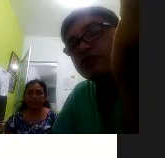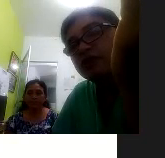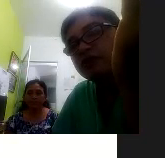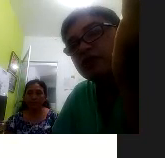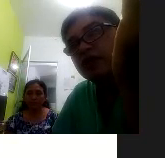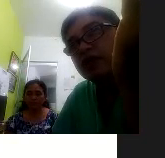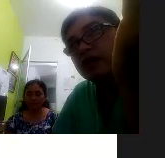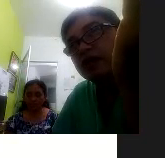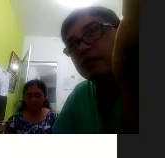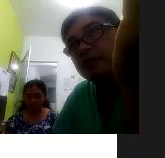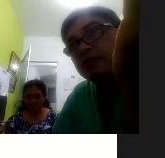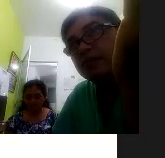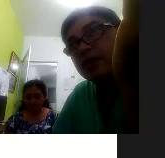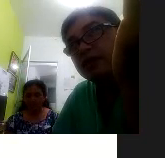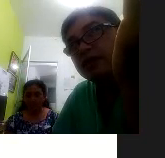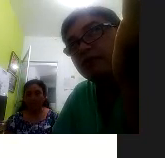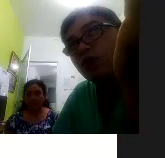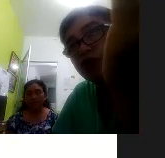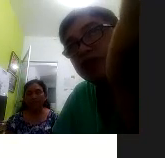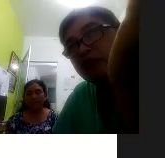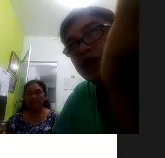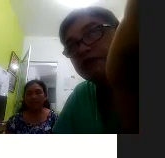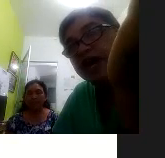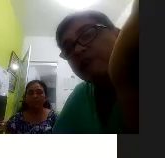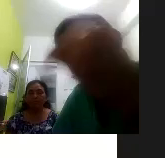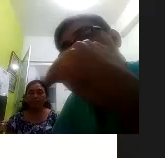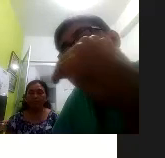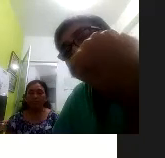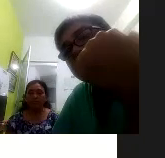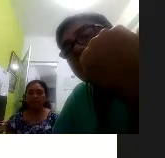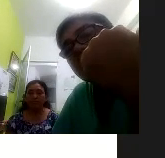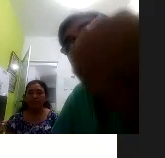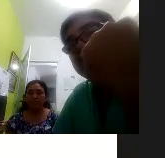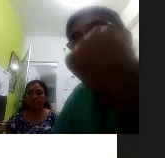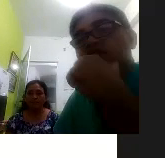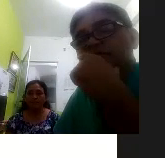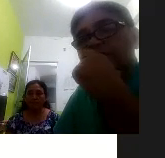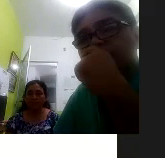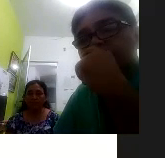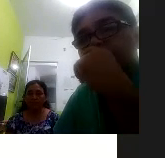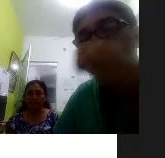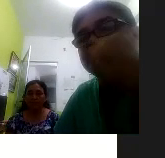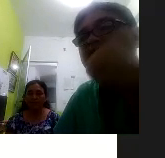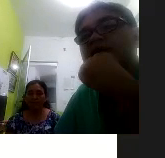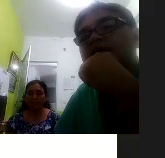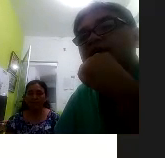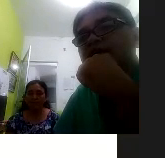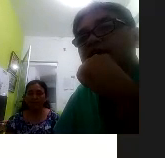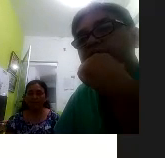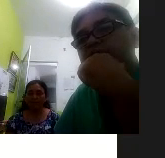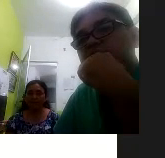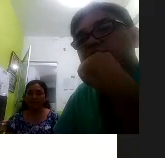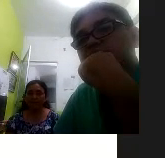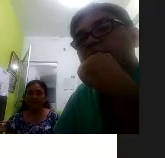most uh, more midwives are bringing complication for us. So it's,